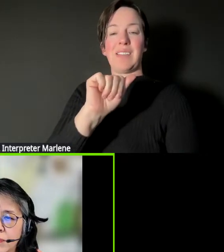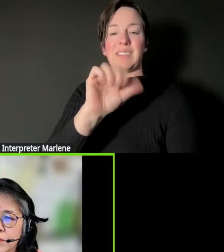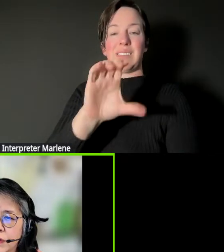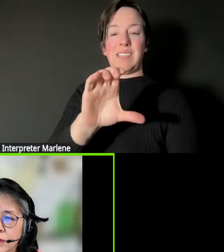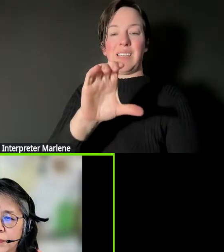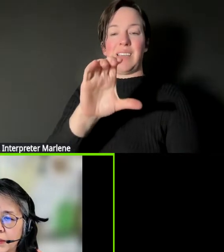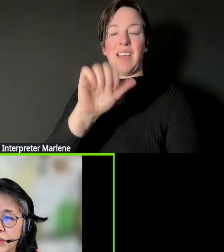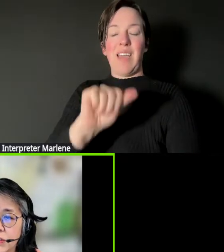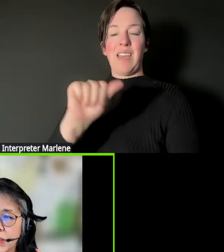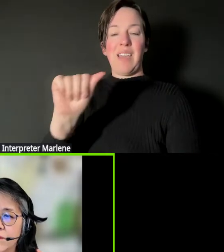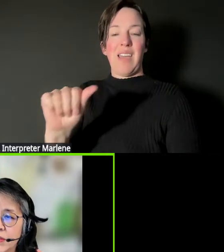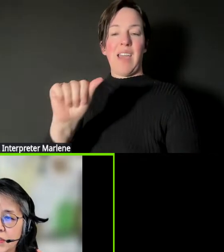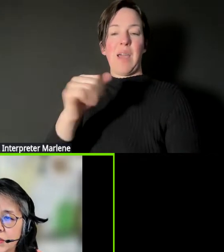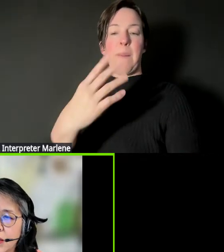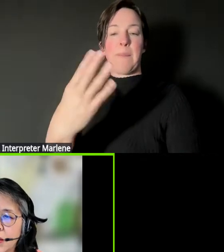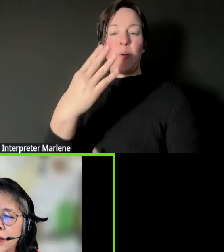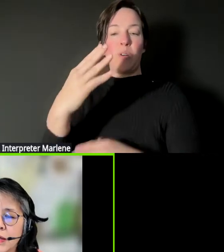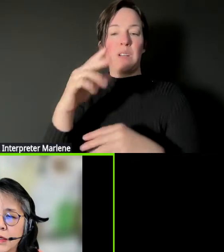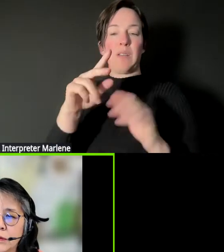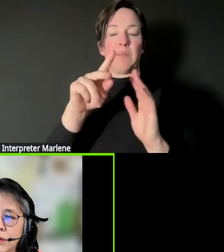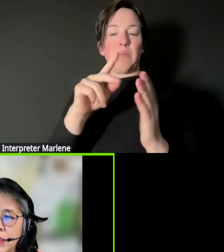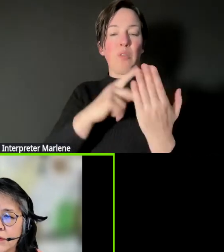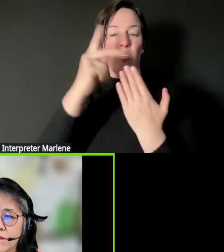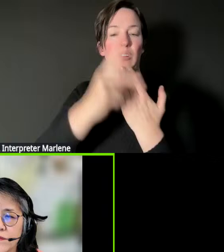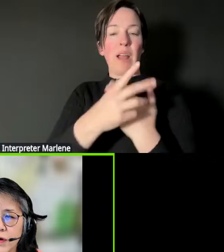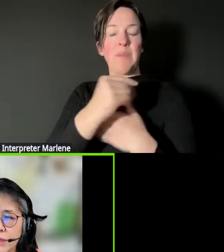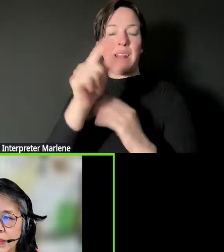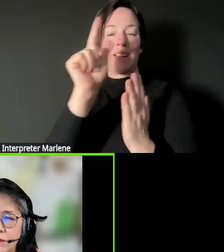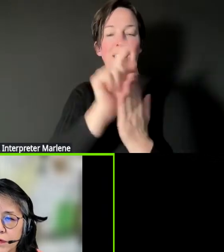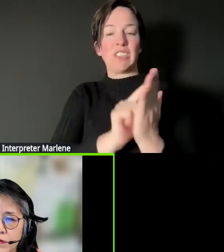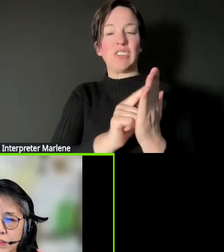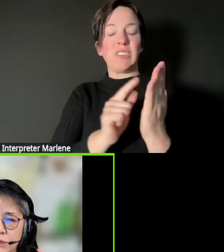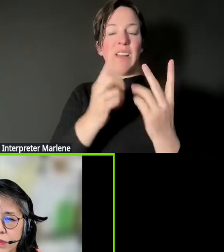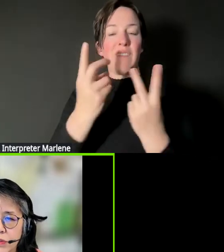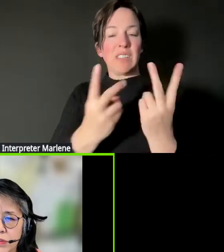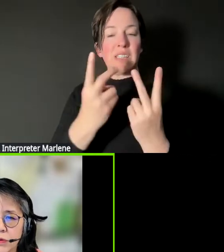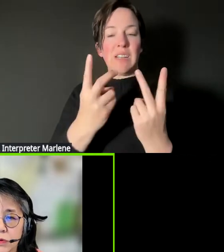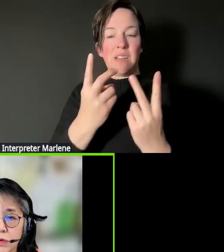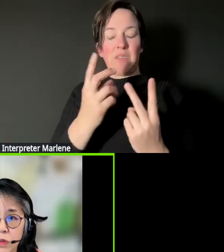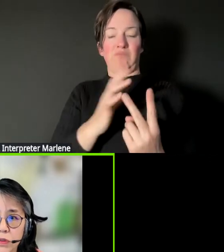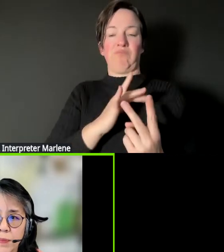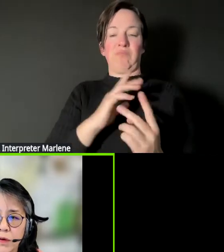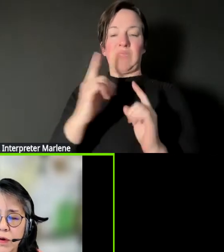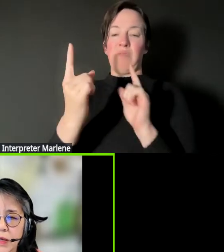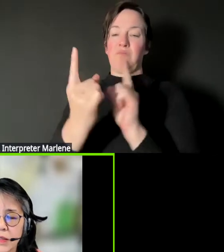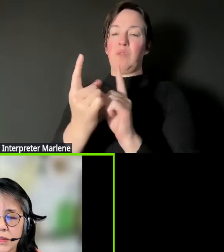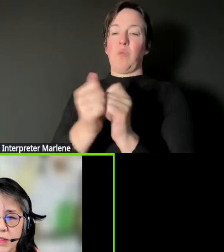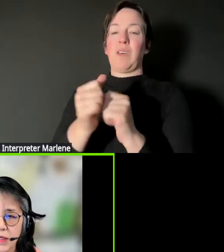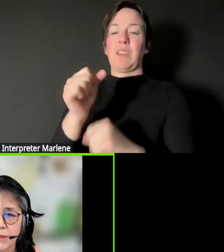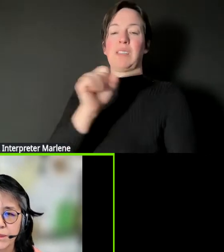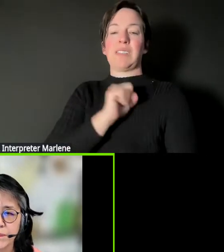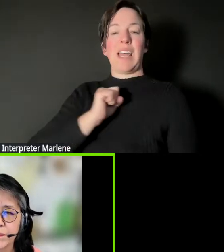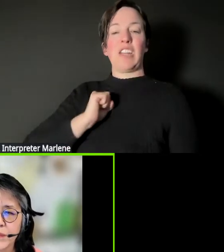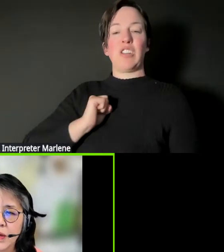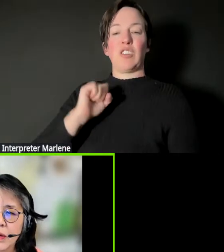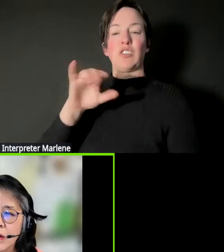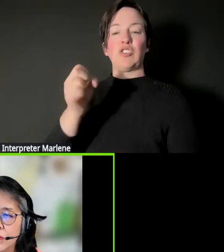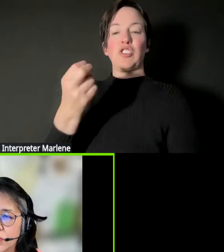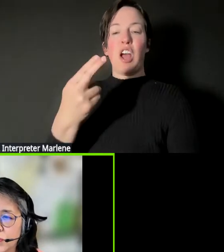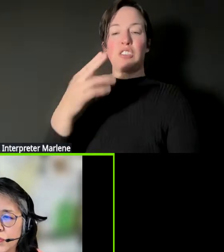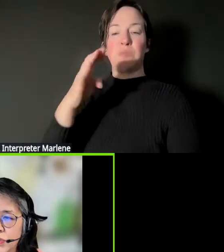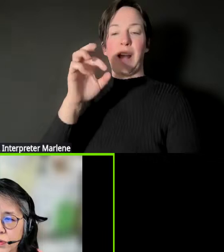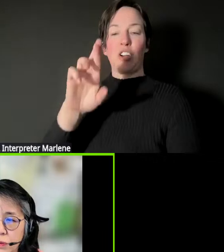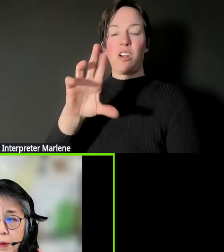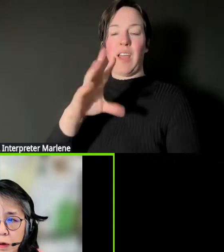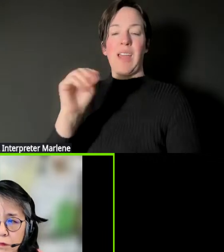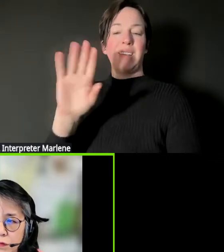program, followed by legislative visits, including a very meaningful visit with Senator Josh Becker and his team. Our